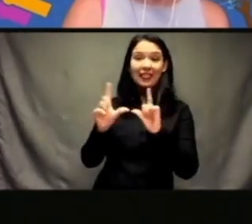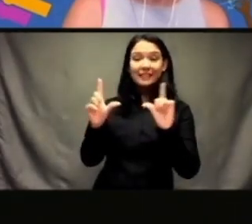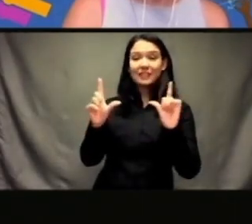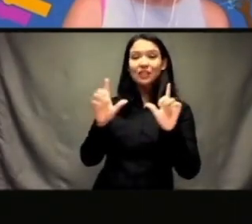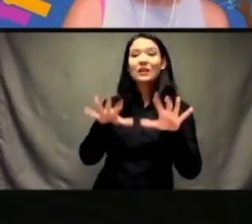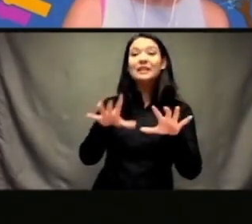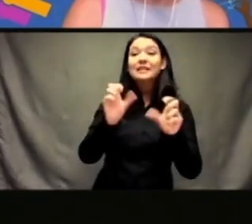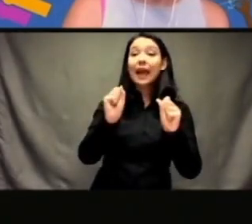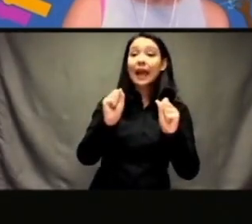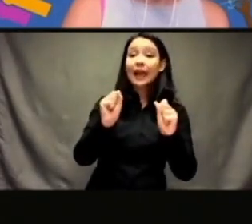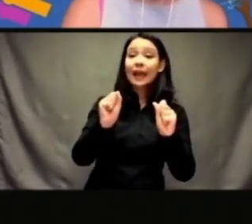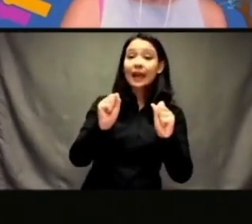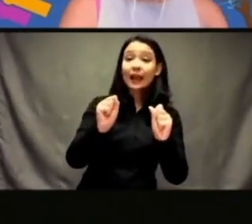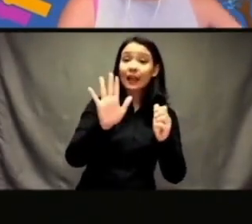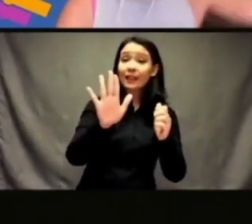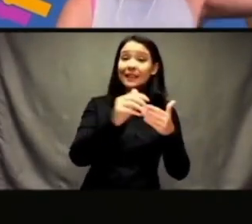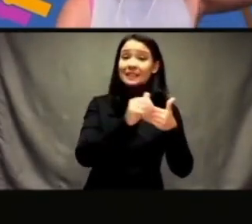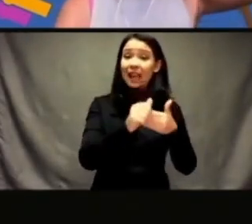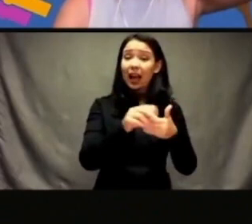adapt it.